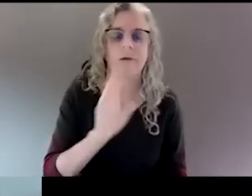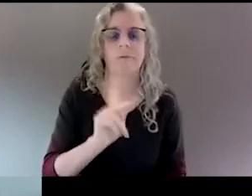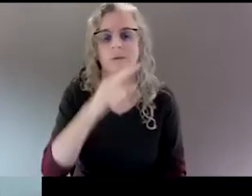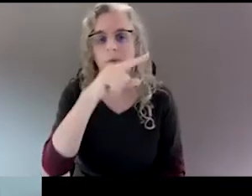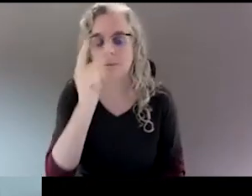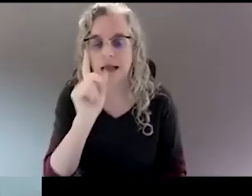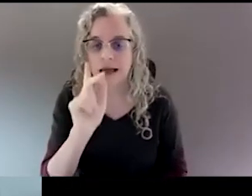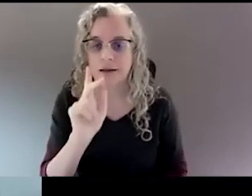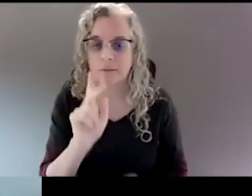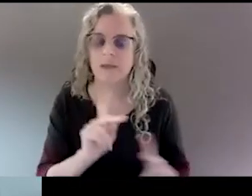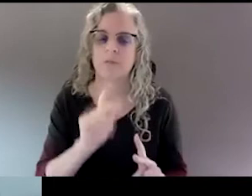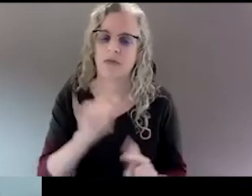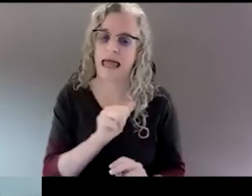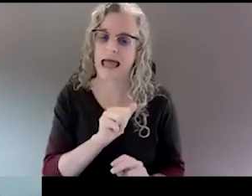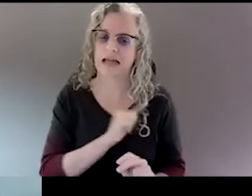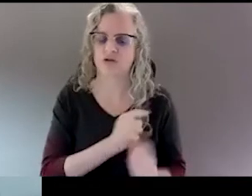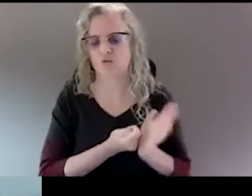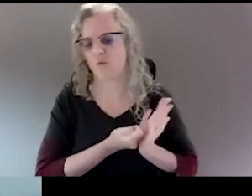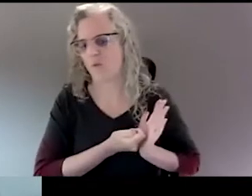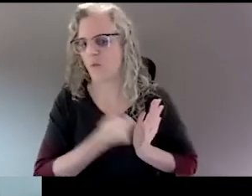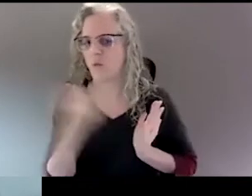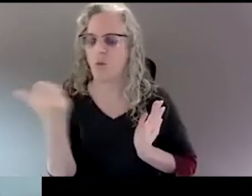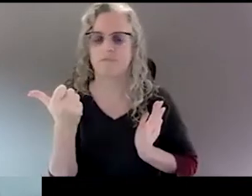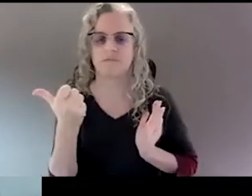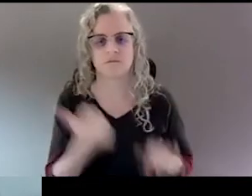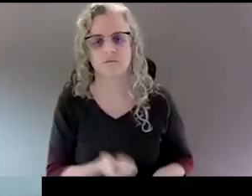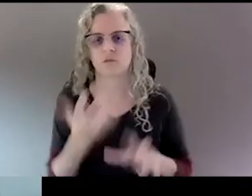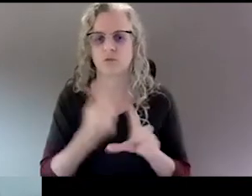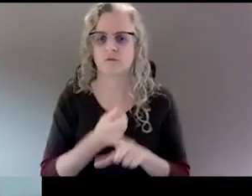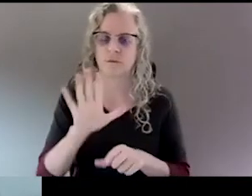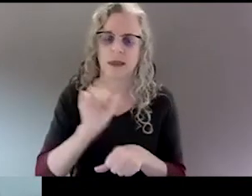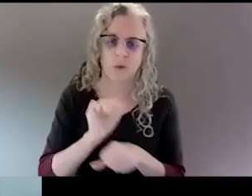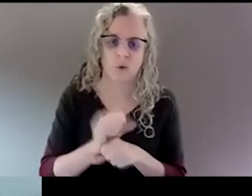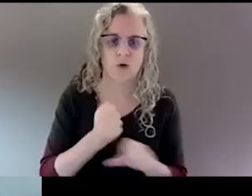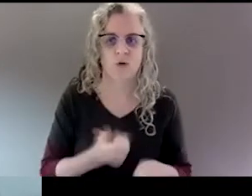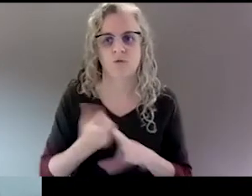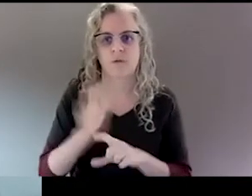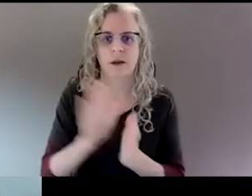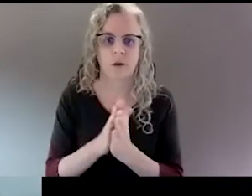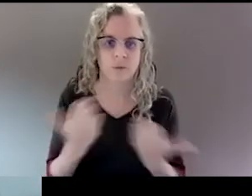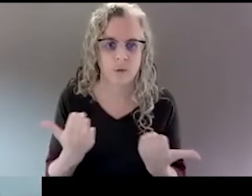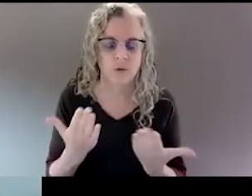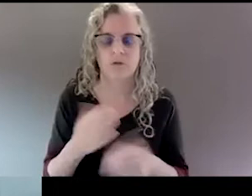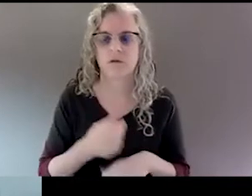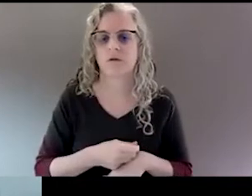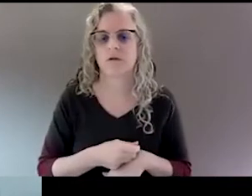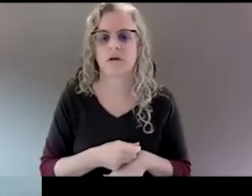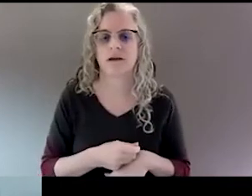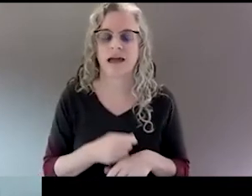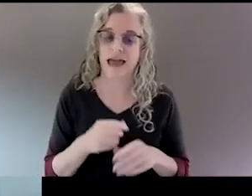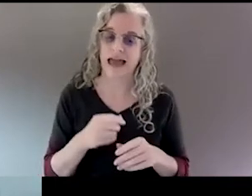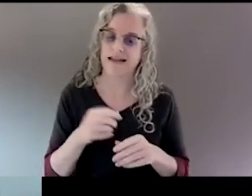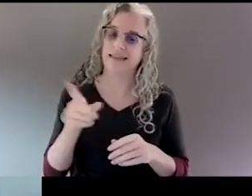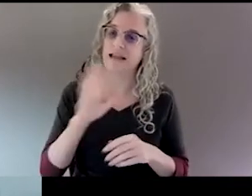in how they actually do business, and that, quote unquote, patient-centered care actually becomes patient-centered